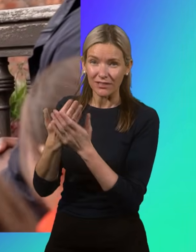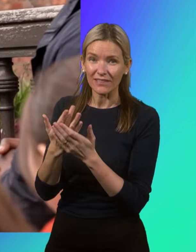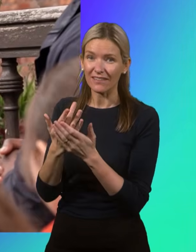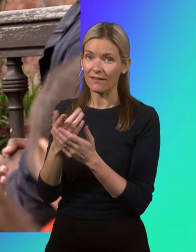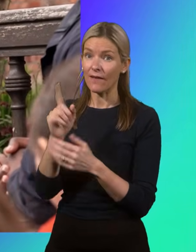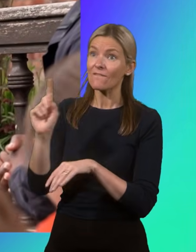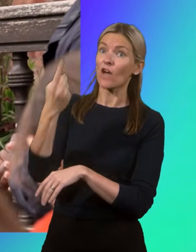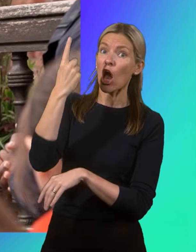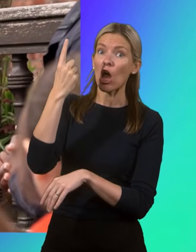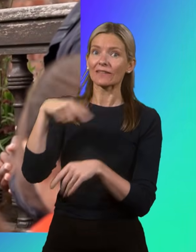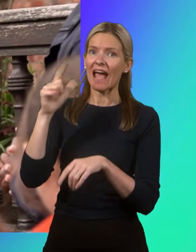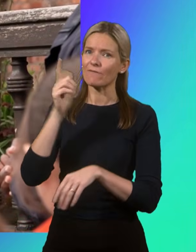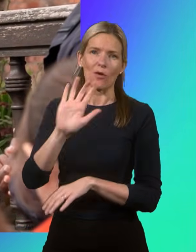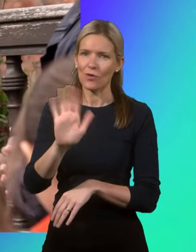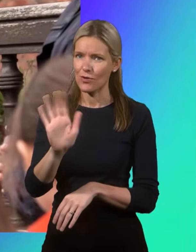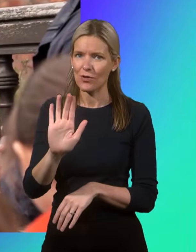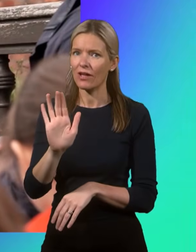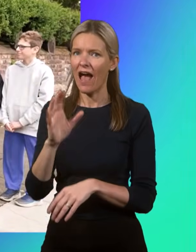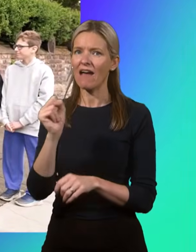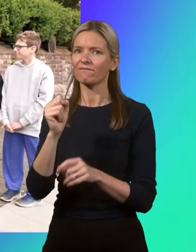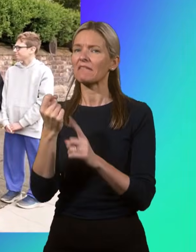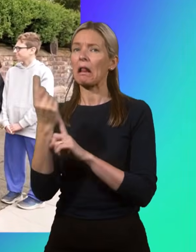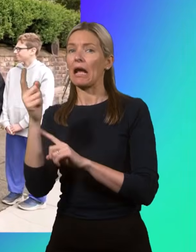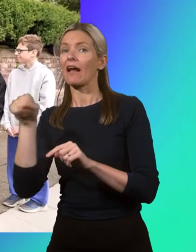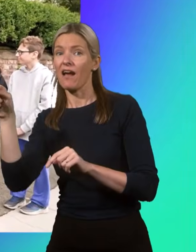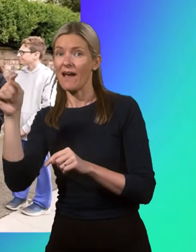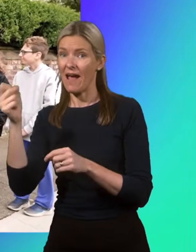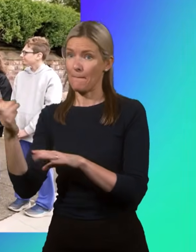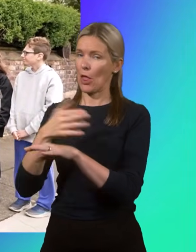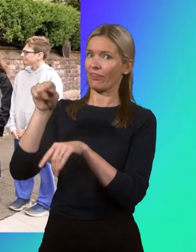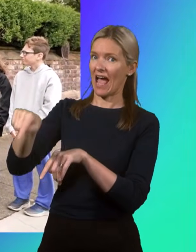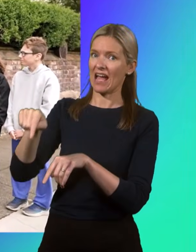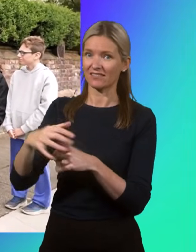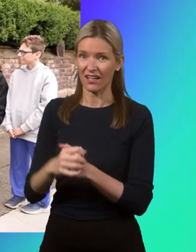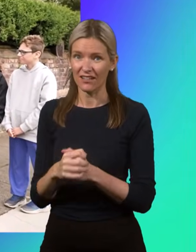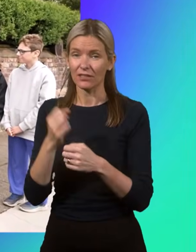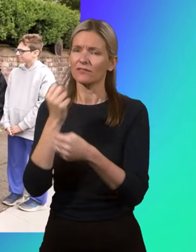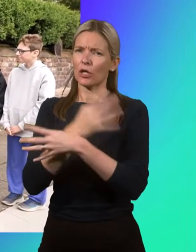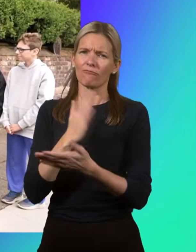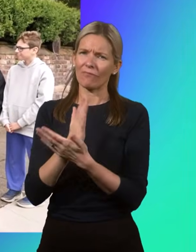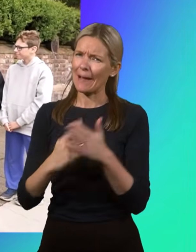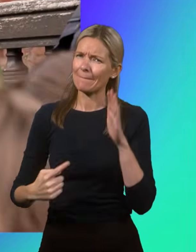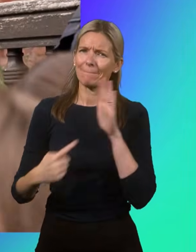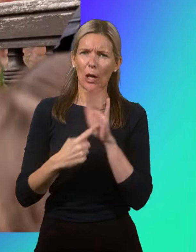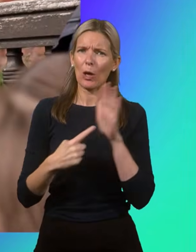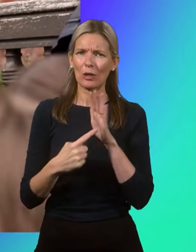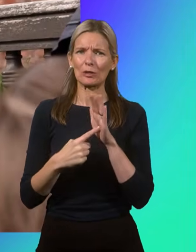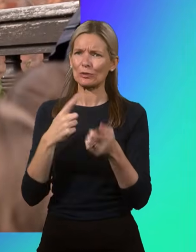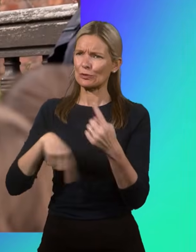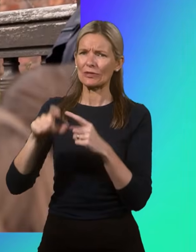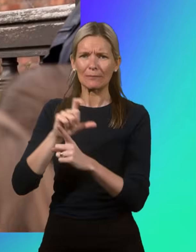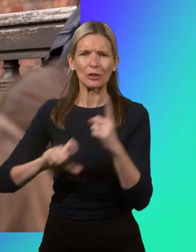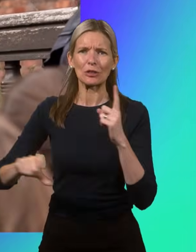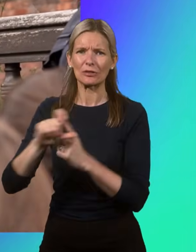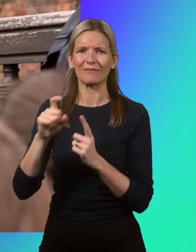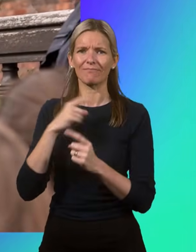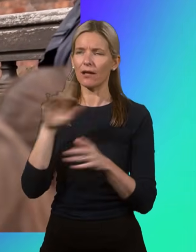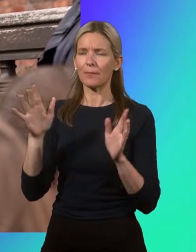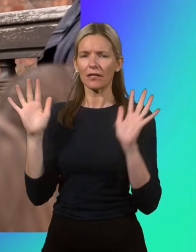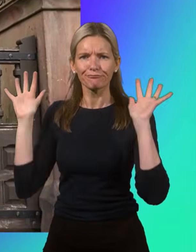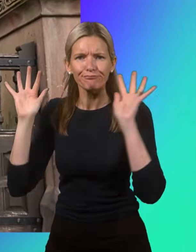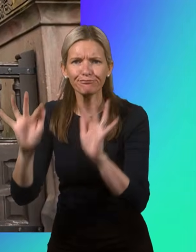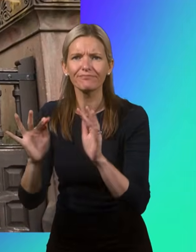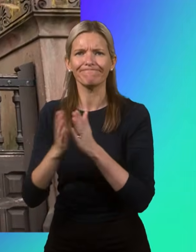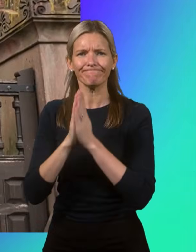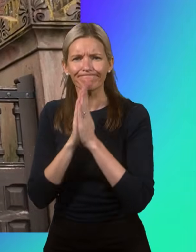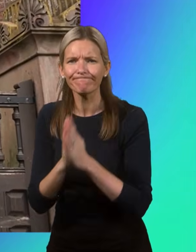There was one nearly 150 years before that. And the synagogue is obviously a really important heart of the community, place for people to come together and to